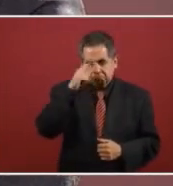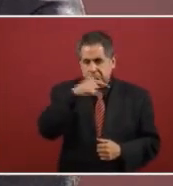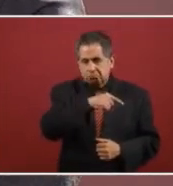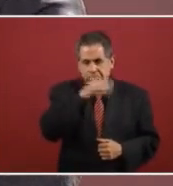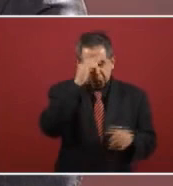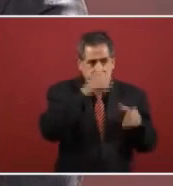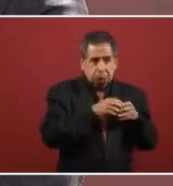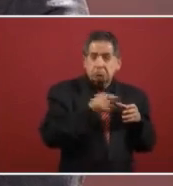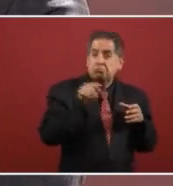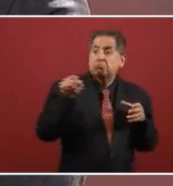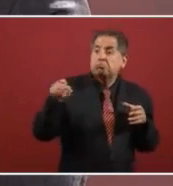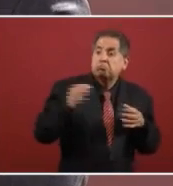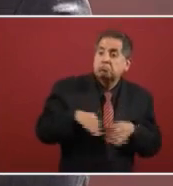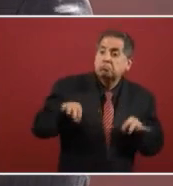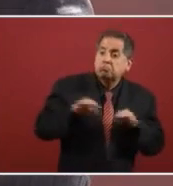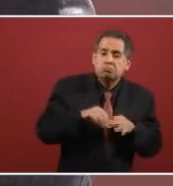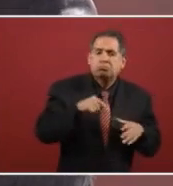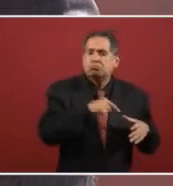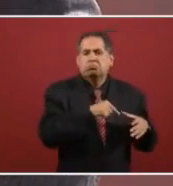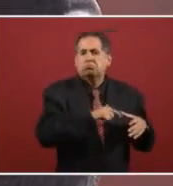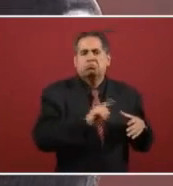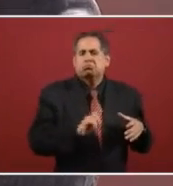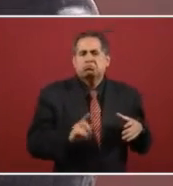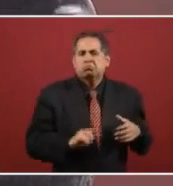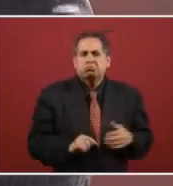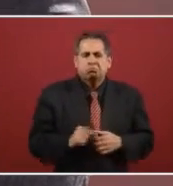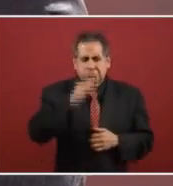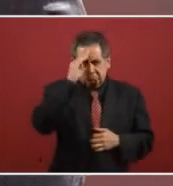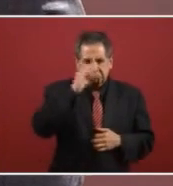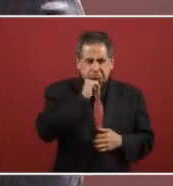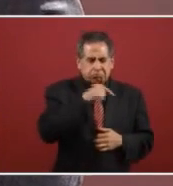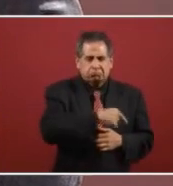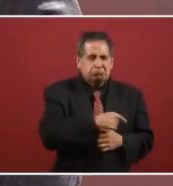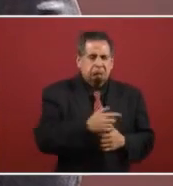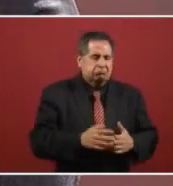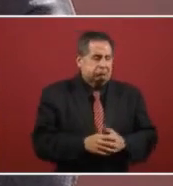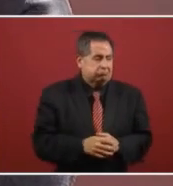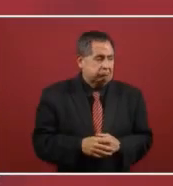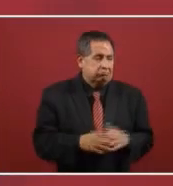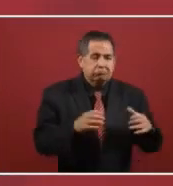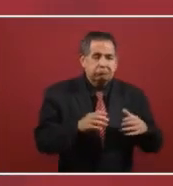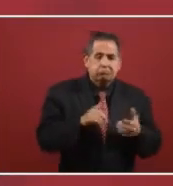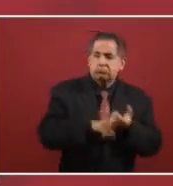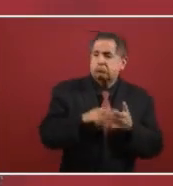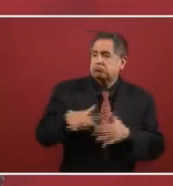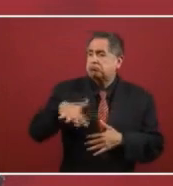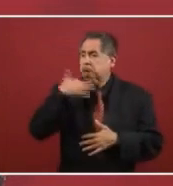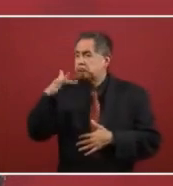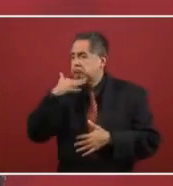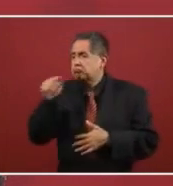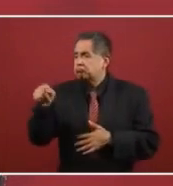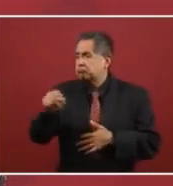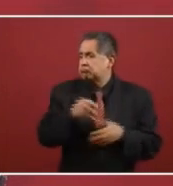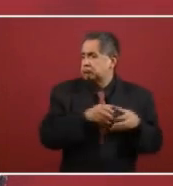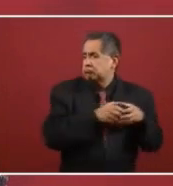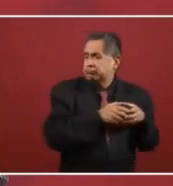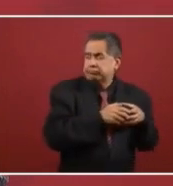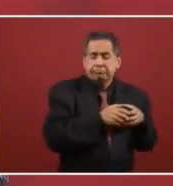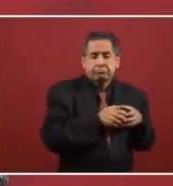or it was never important to them, these neoliberals, the problem of